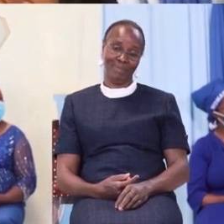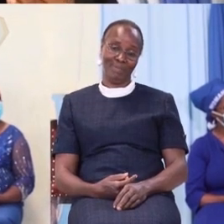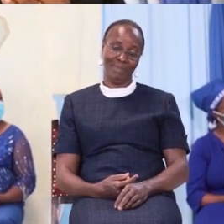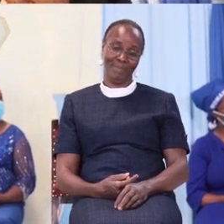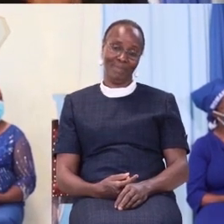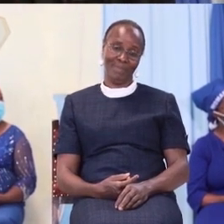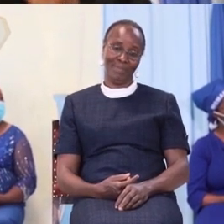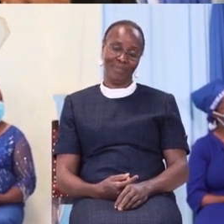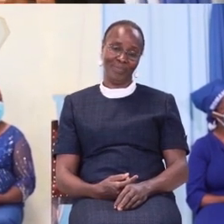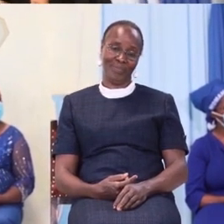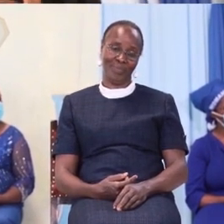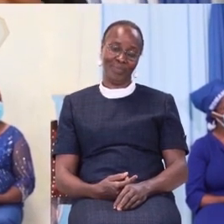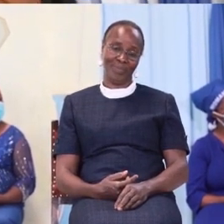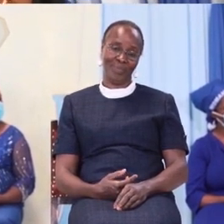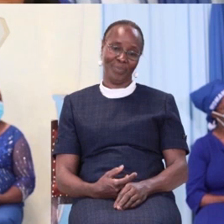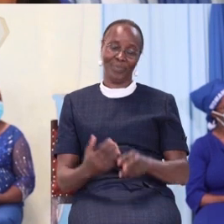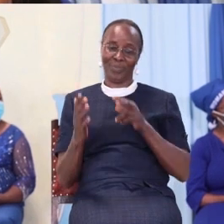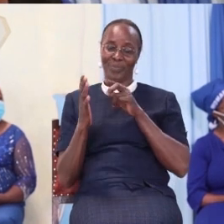verse 3 reminds us,